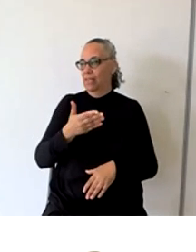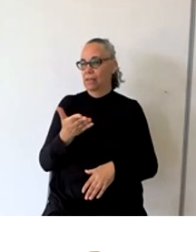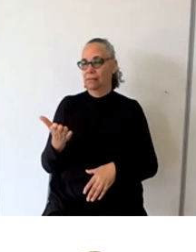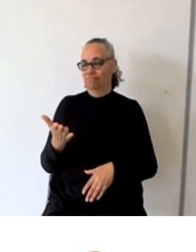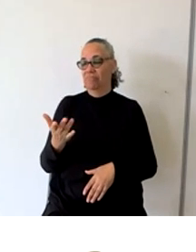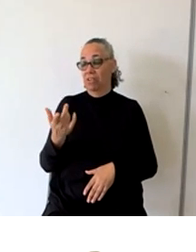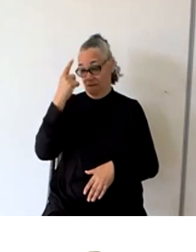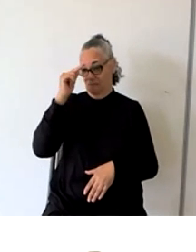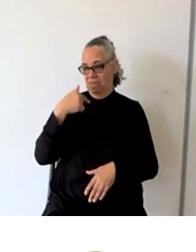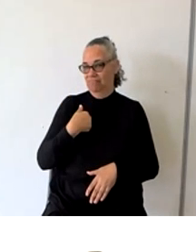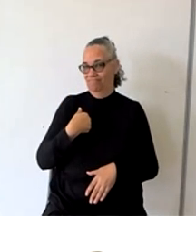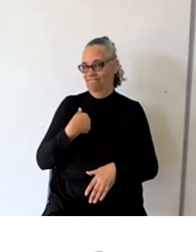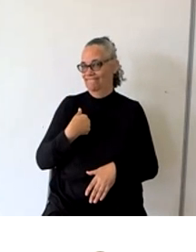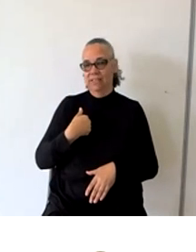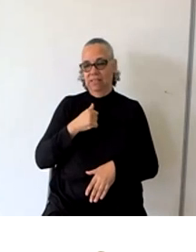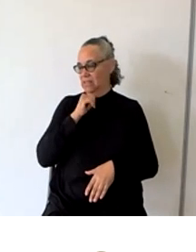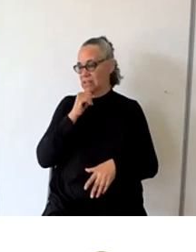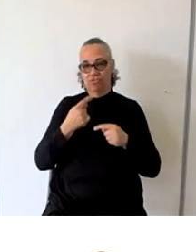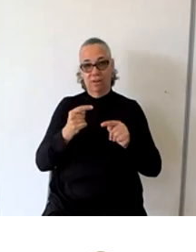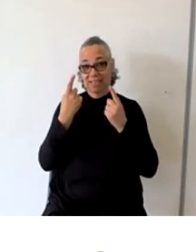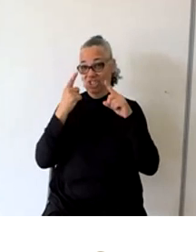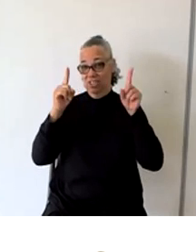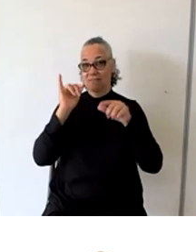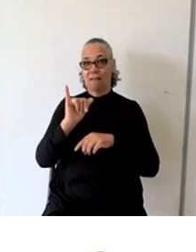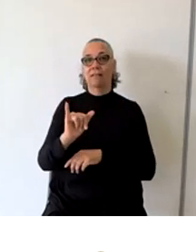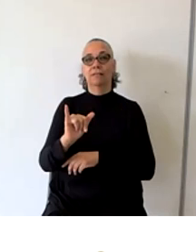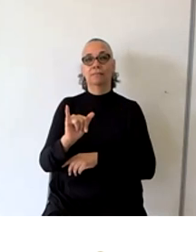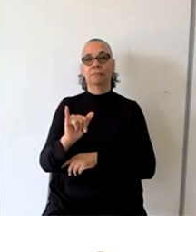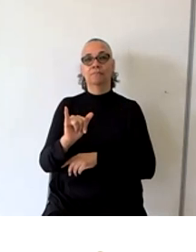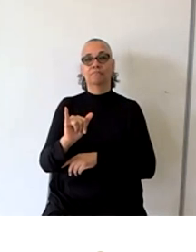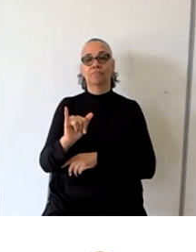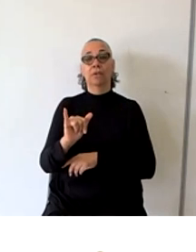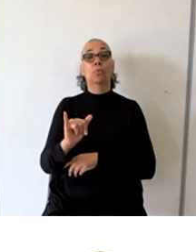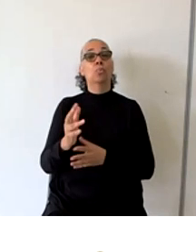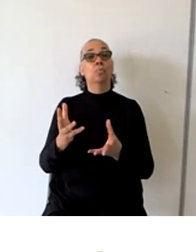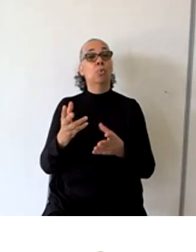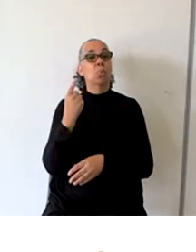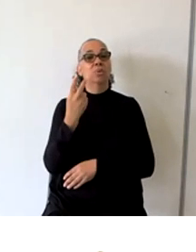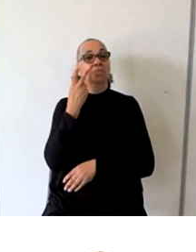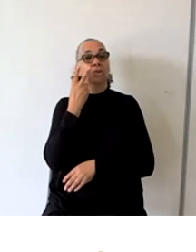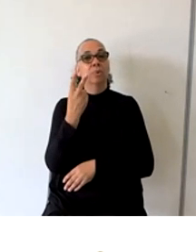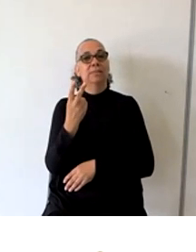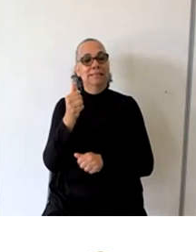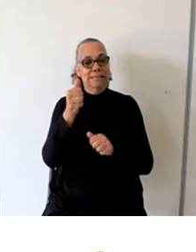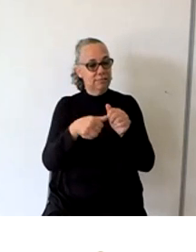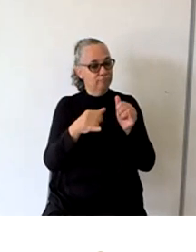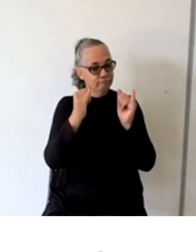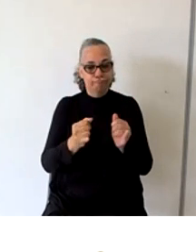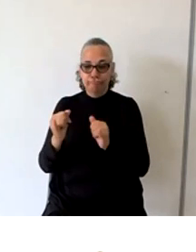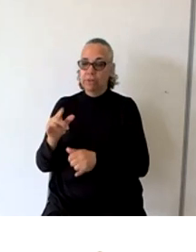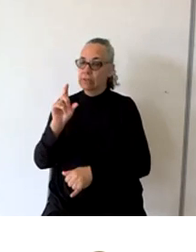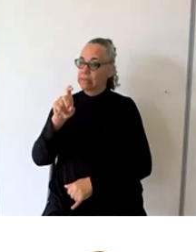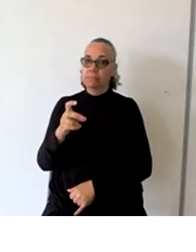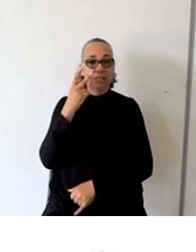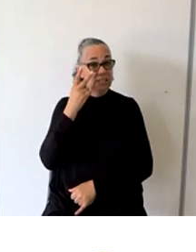that's not what I was trying to accomplish. I just see it as that each individual needs to be seen for what they